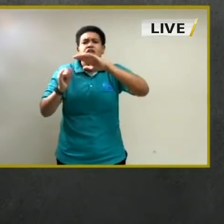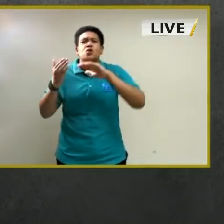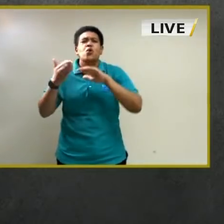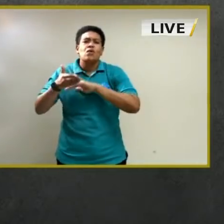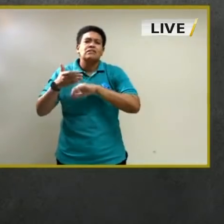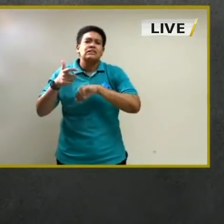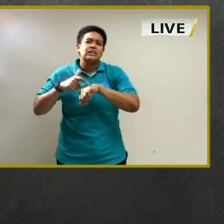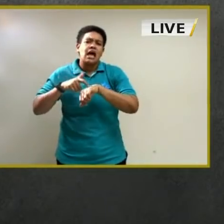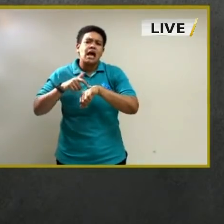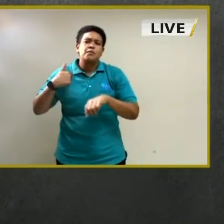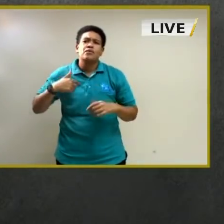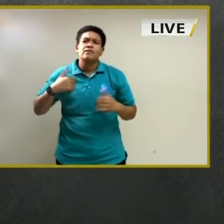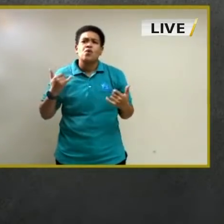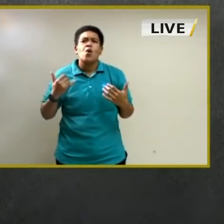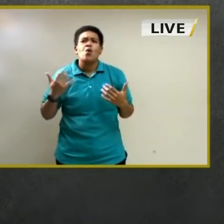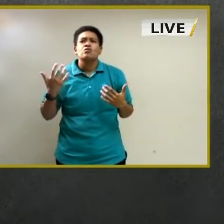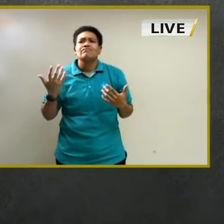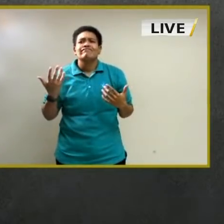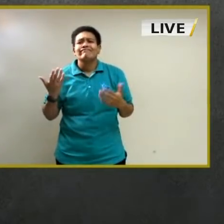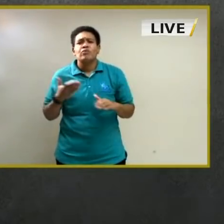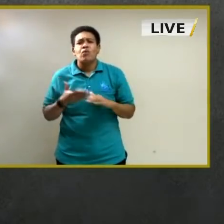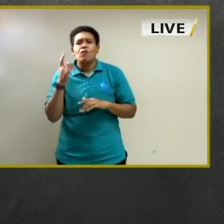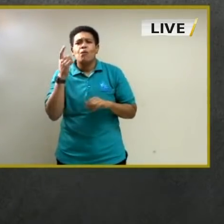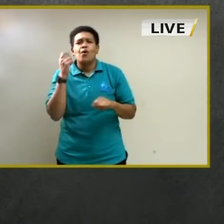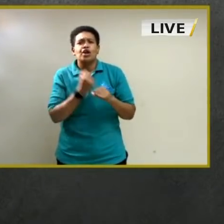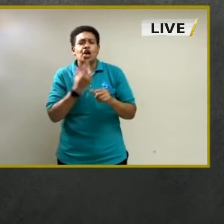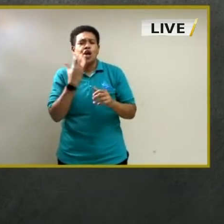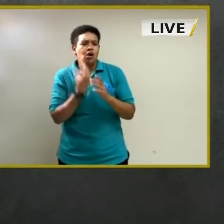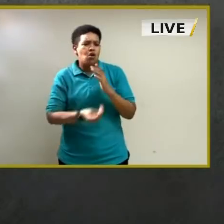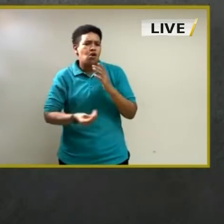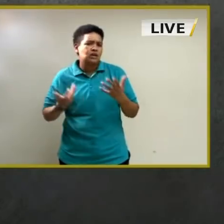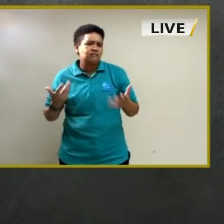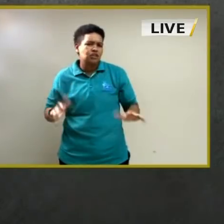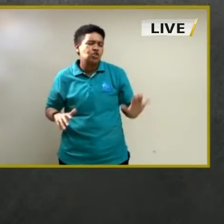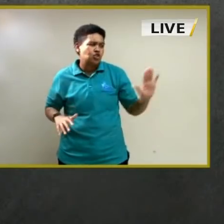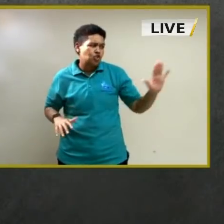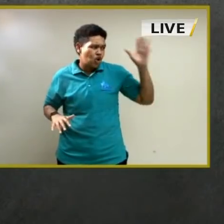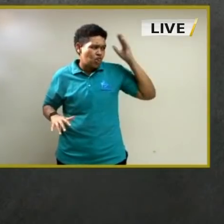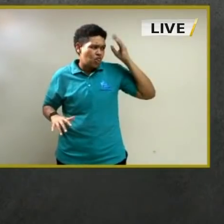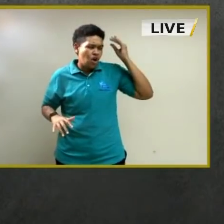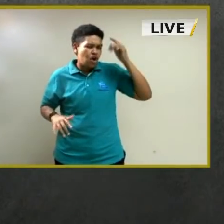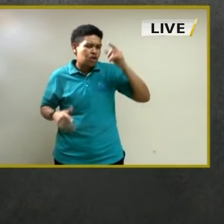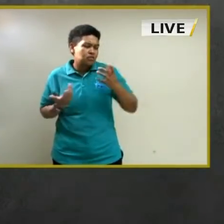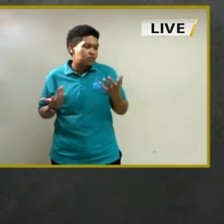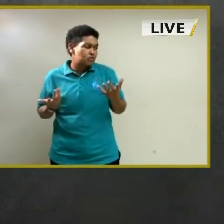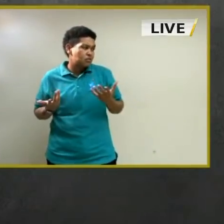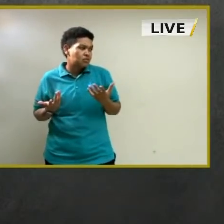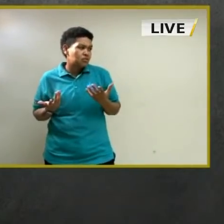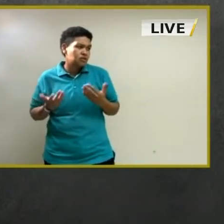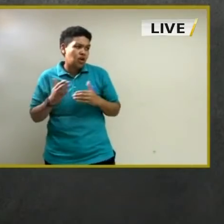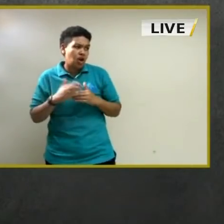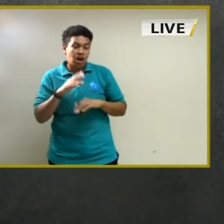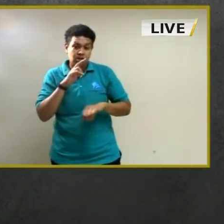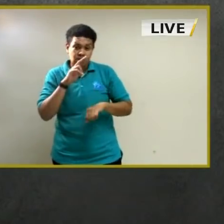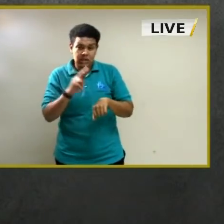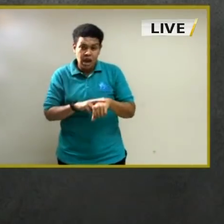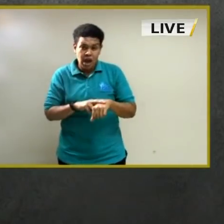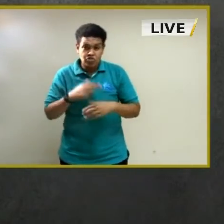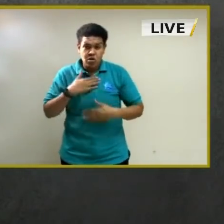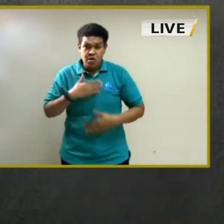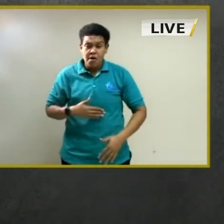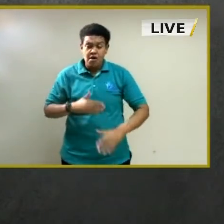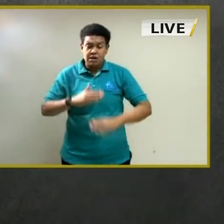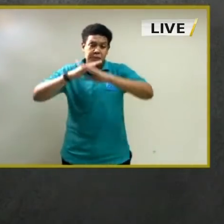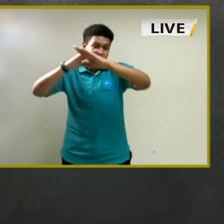period, we've now gone over a year. Your thoughts on natural immunity?